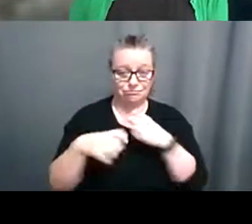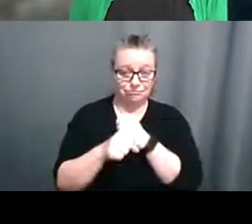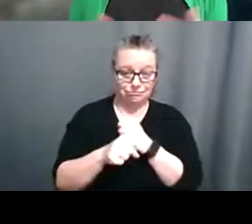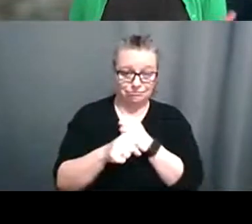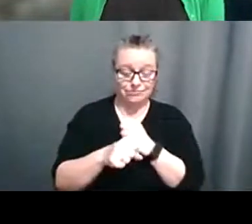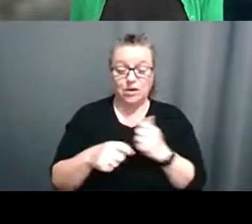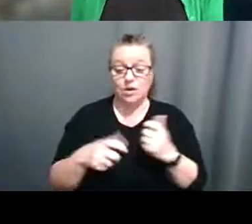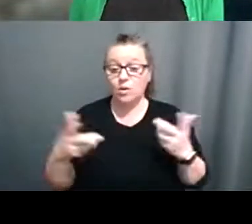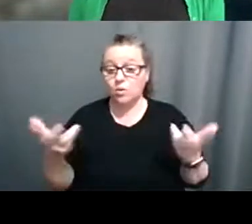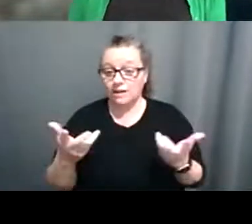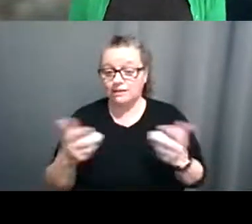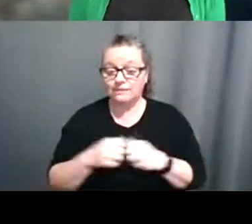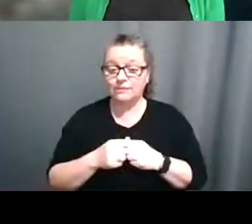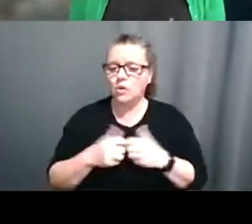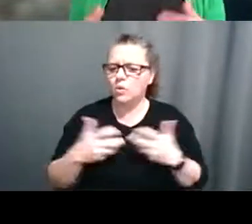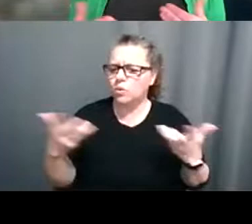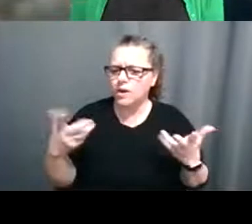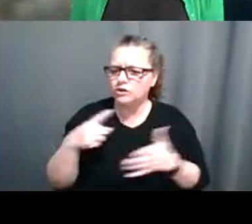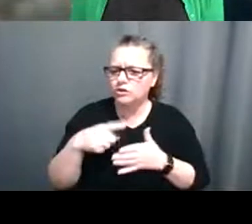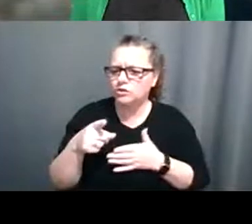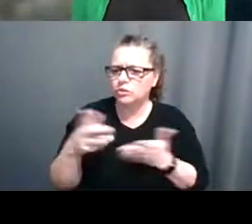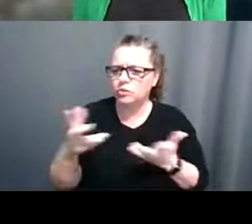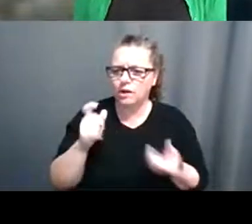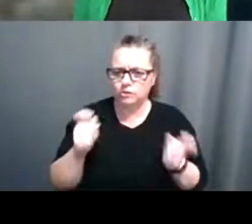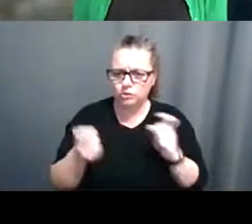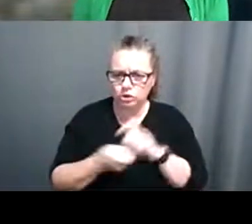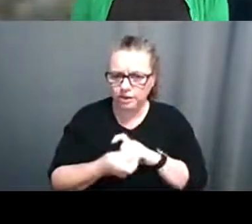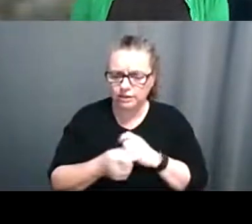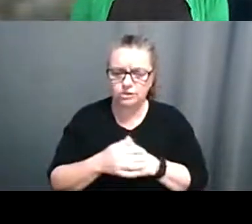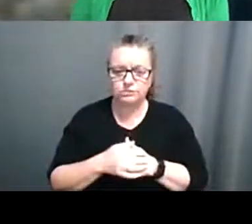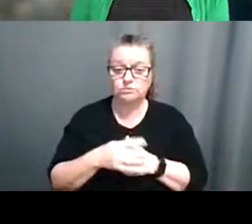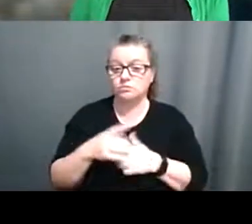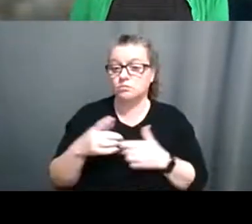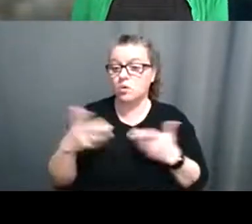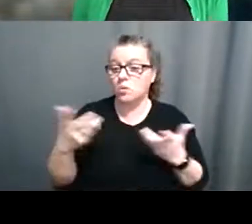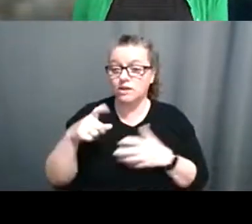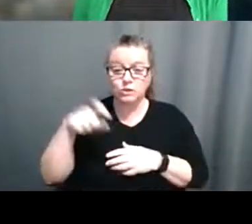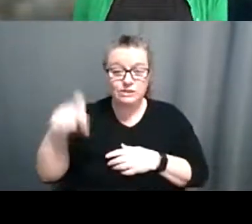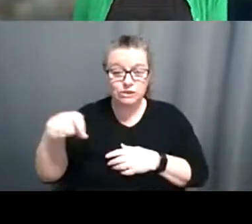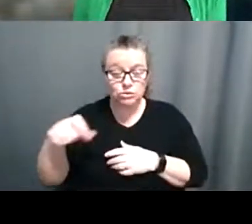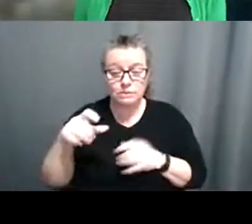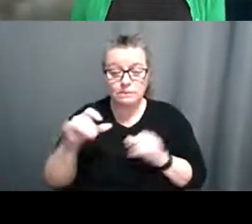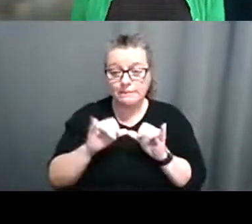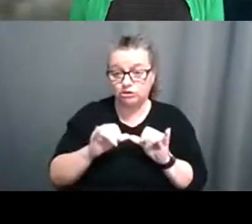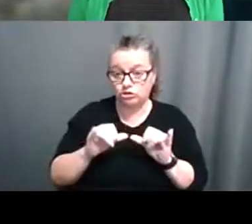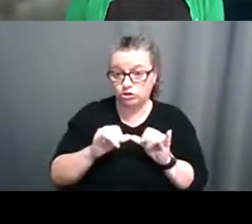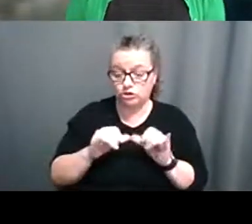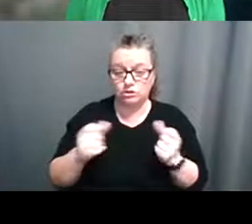what? What is it that you want to change? What is it that you need to measure? Is it how many units are